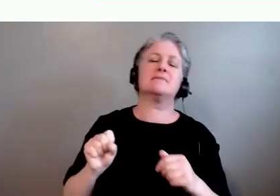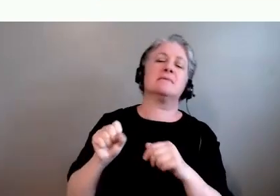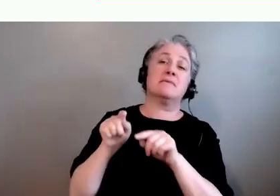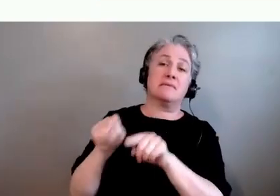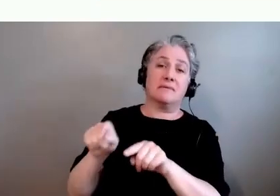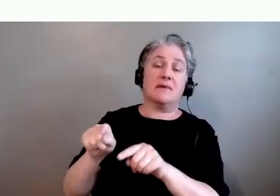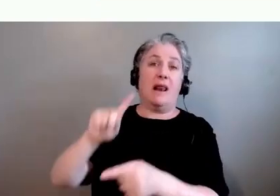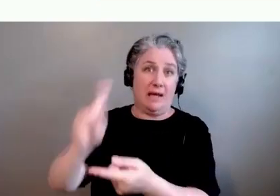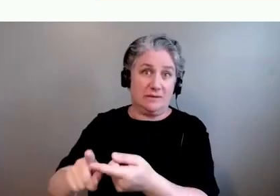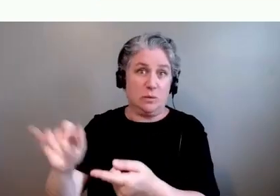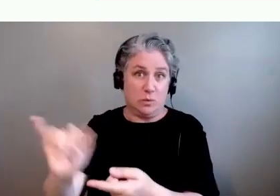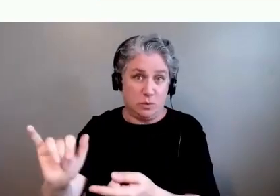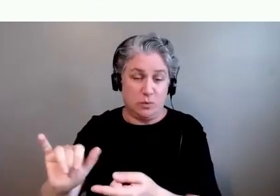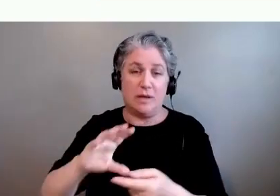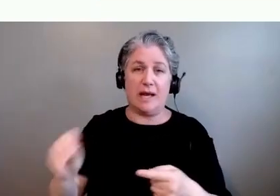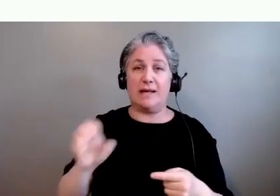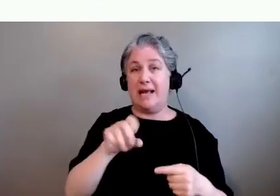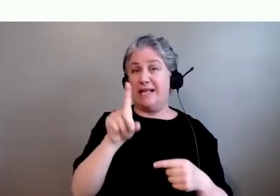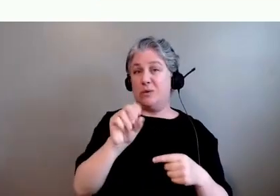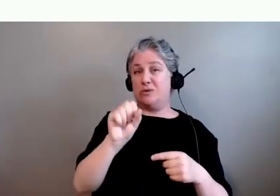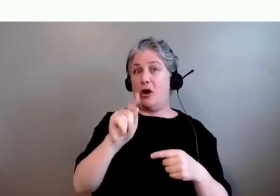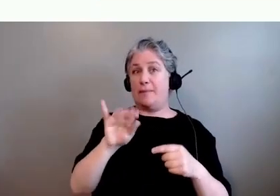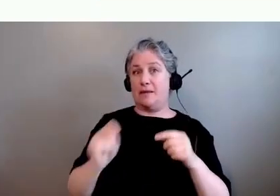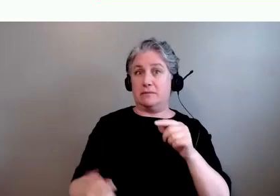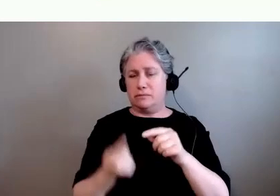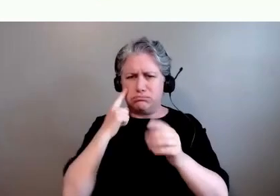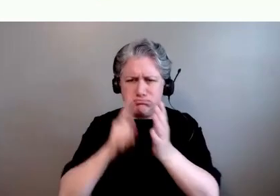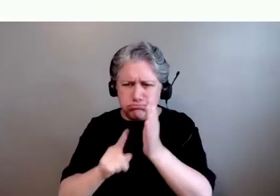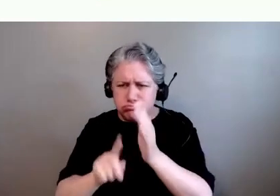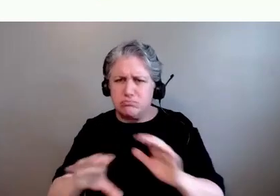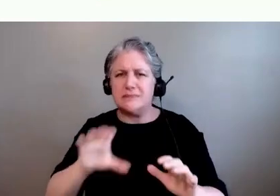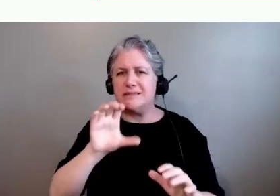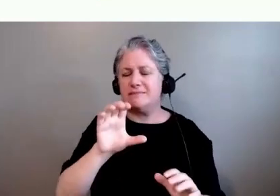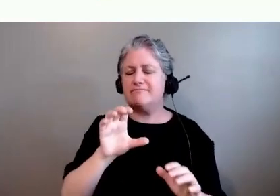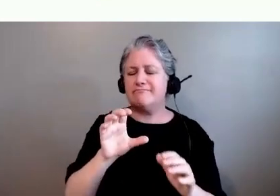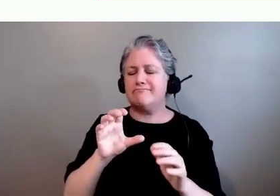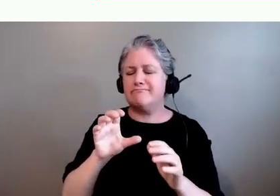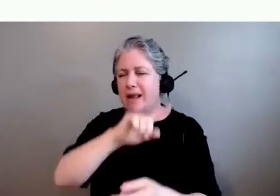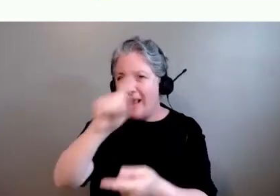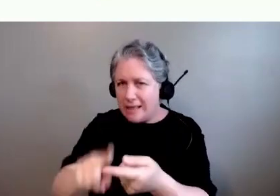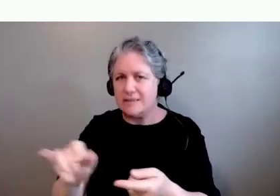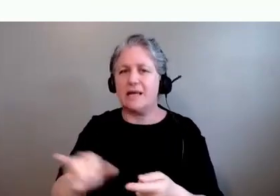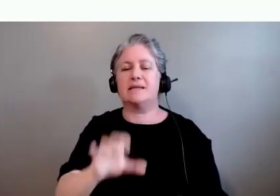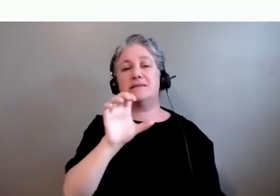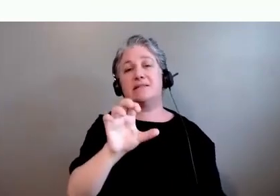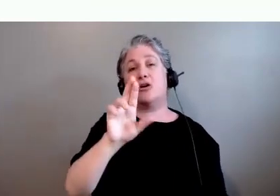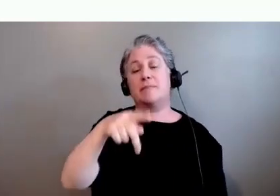who had endoscopic data available, and we also saw a benefit for some labs like CRP, which is an inflammatory marker in the